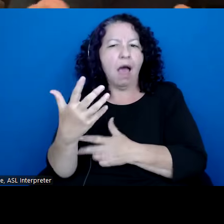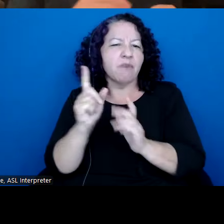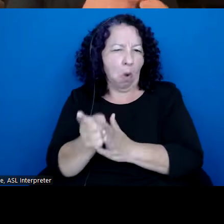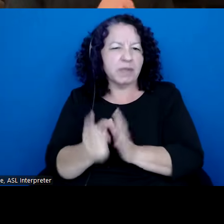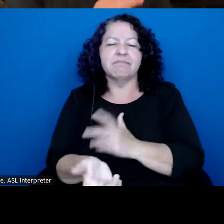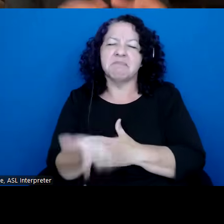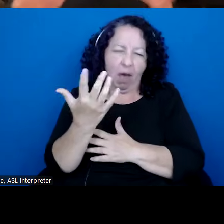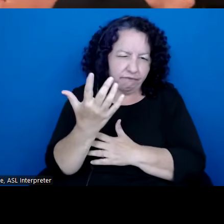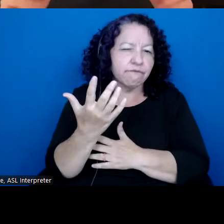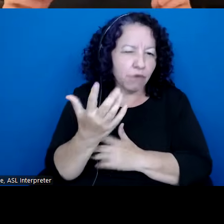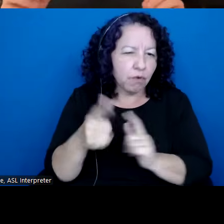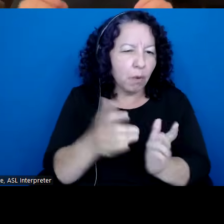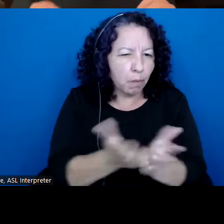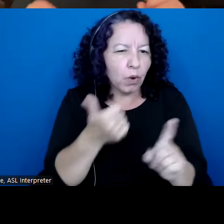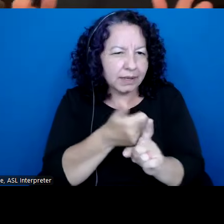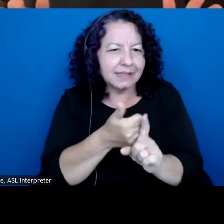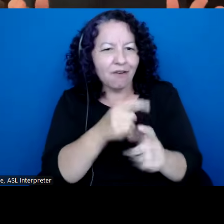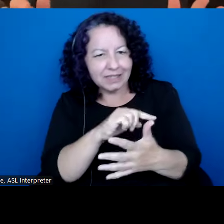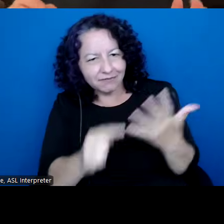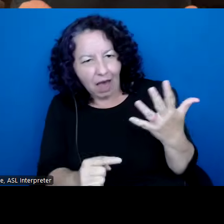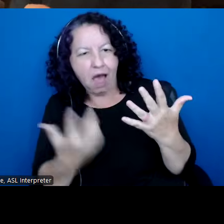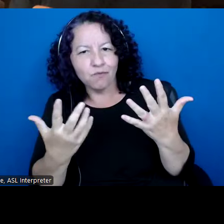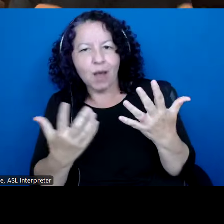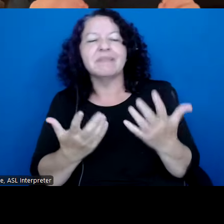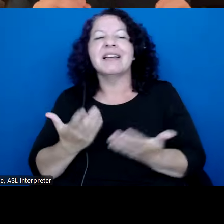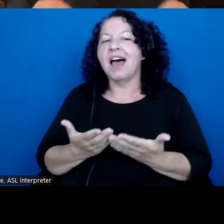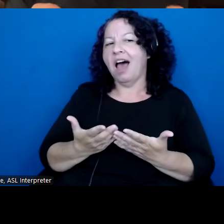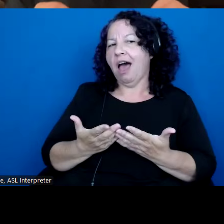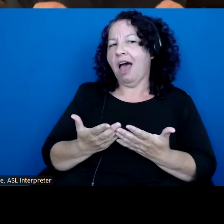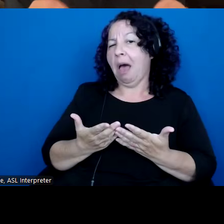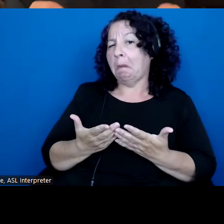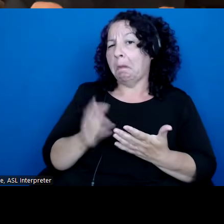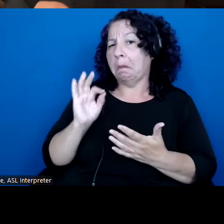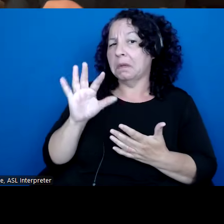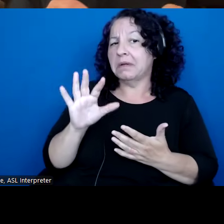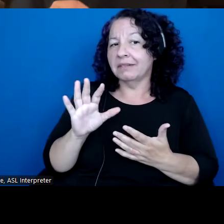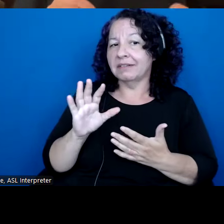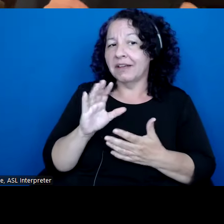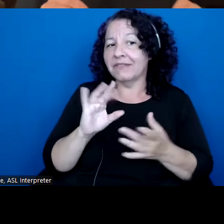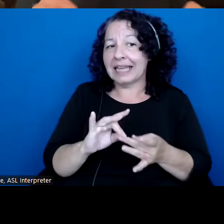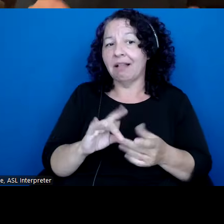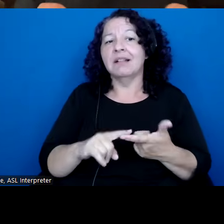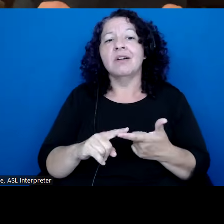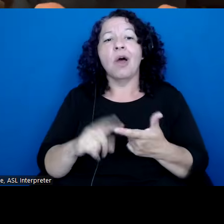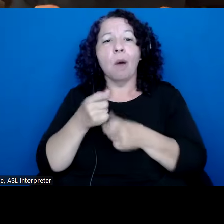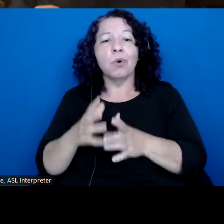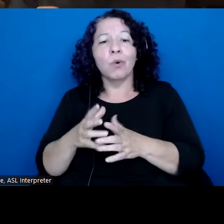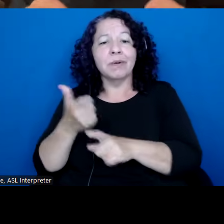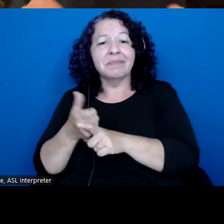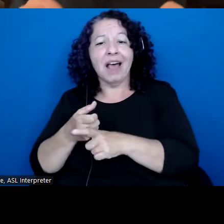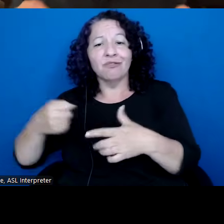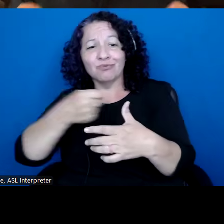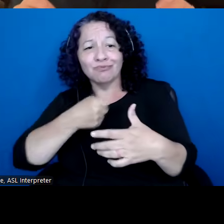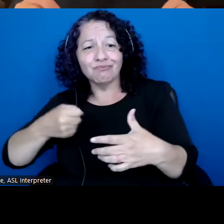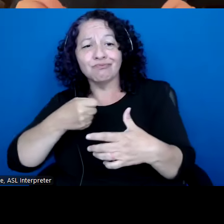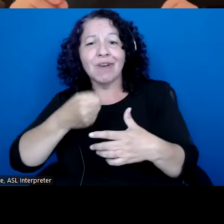the book. And these are those moments. So a suggestive seal, a brewer who's stewing, a goddess who's brewing, a